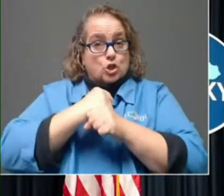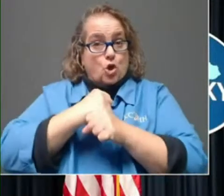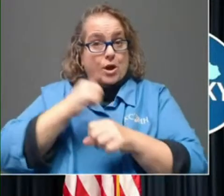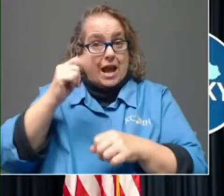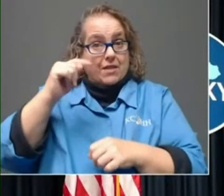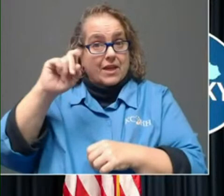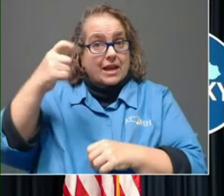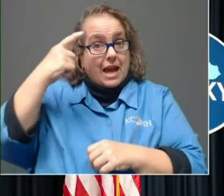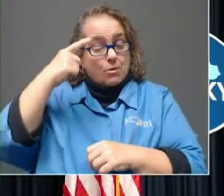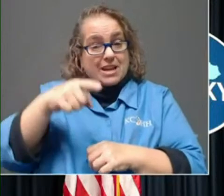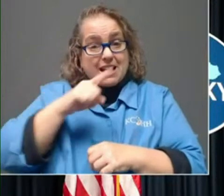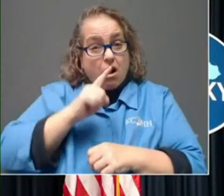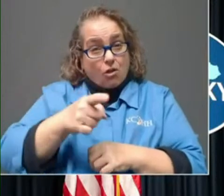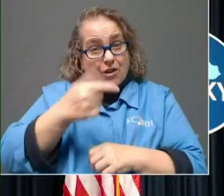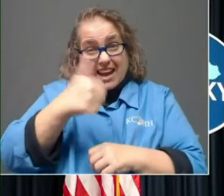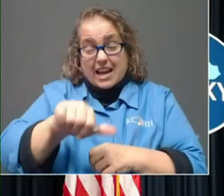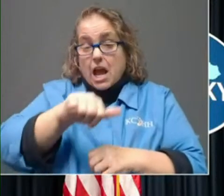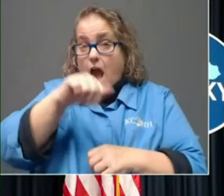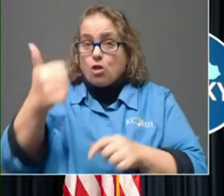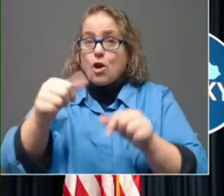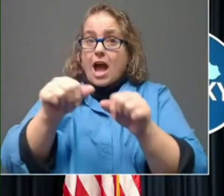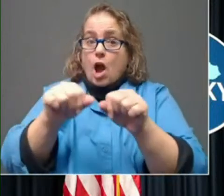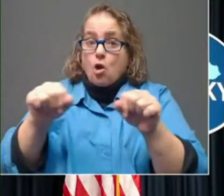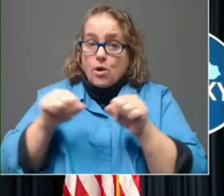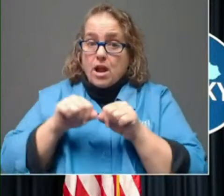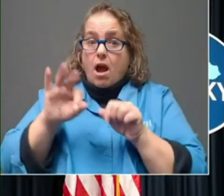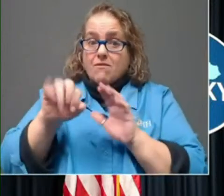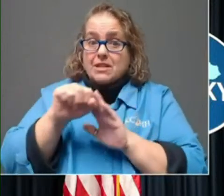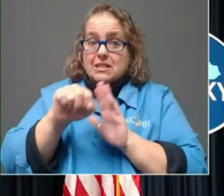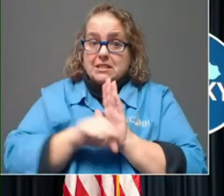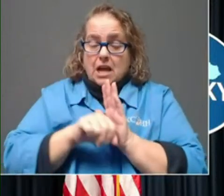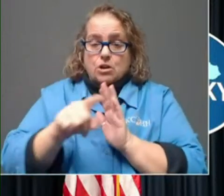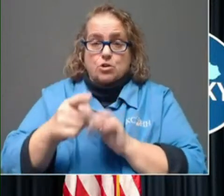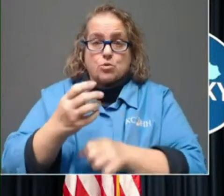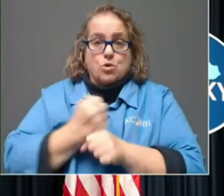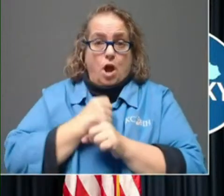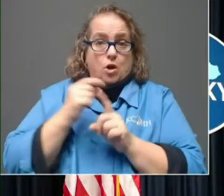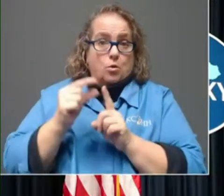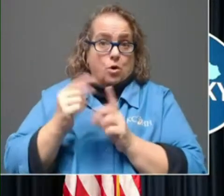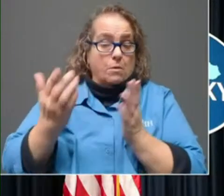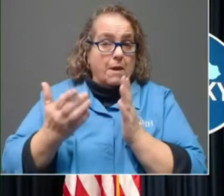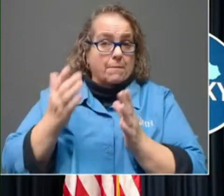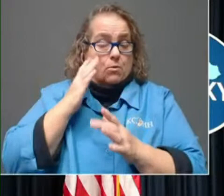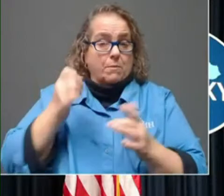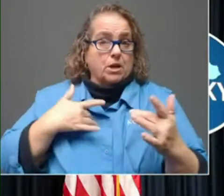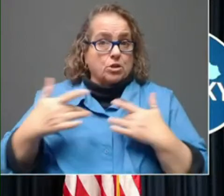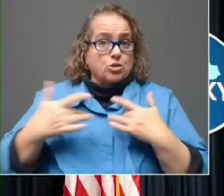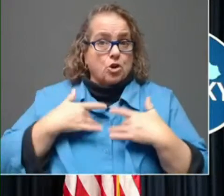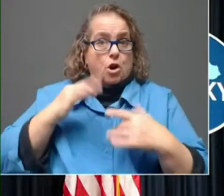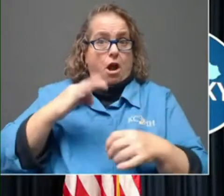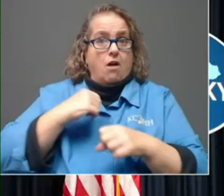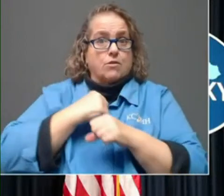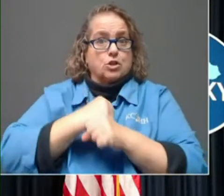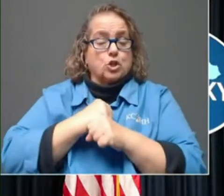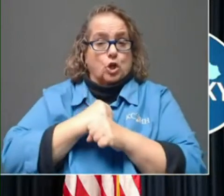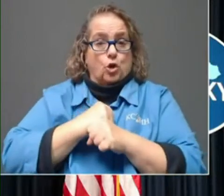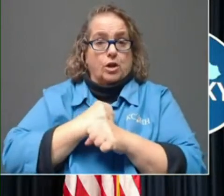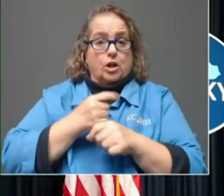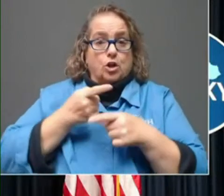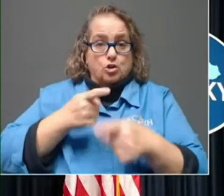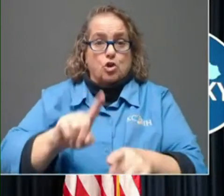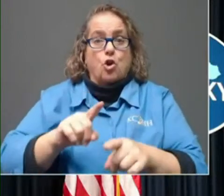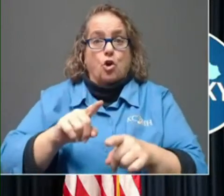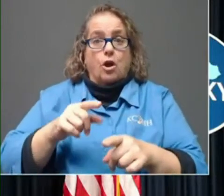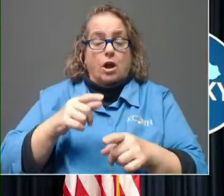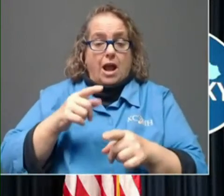state that you've had word on that may cause concern as far as safety or security as we head towards the inauguration? Thank you.